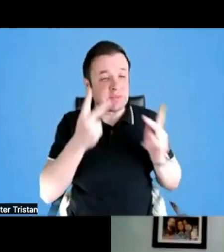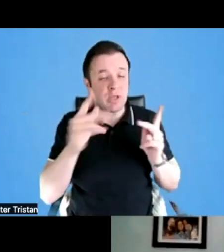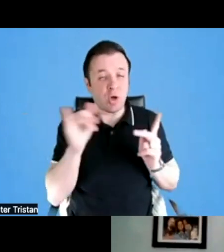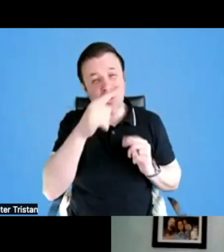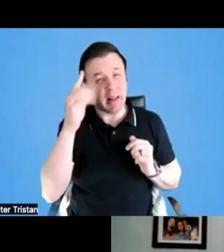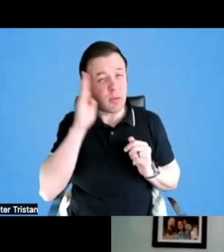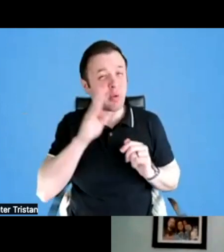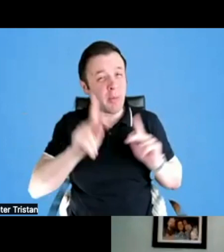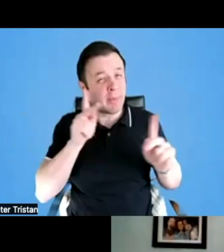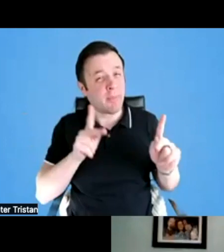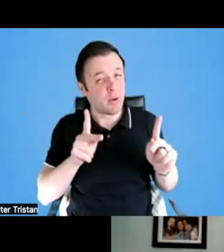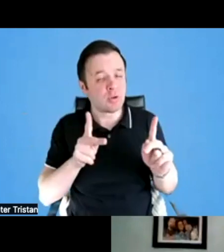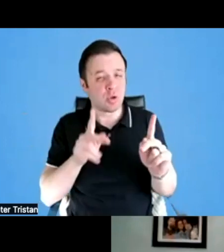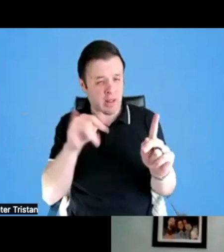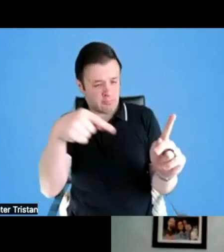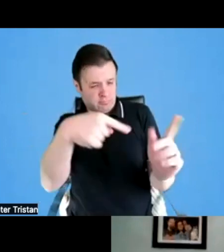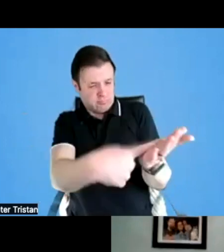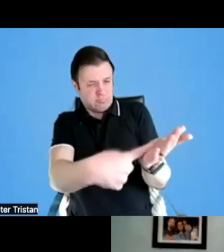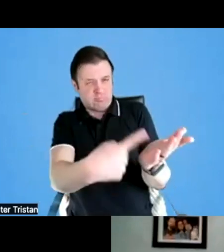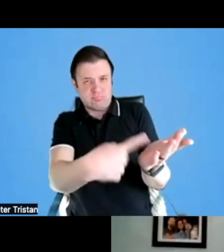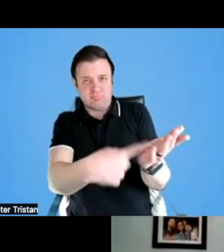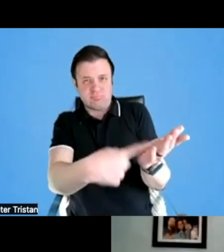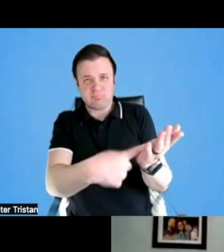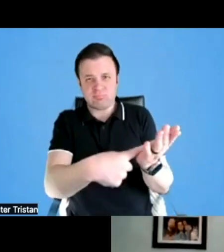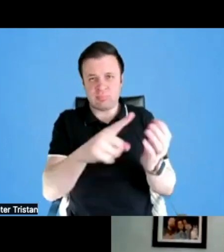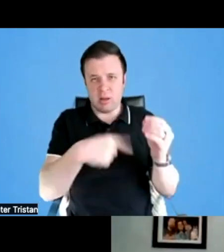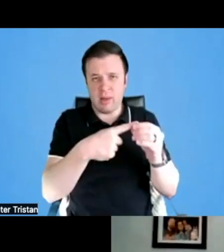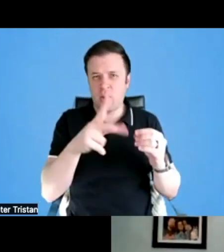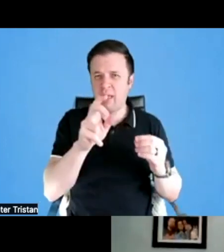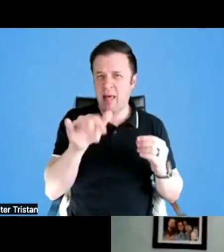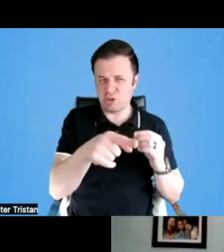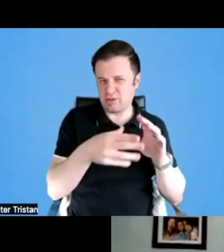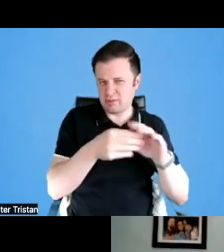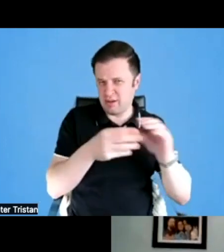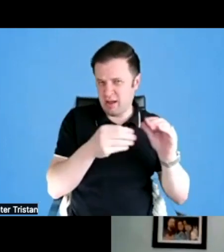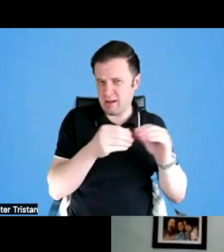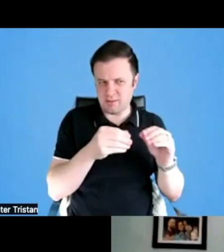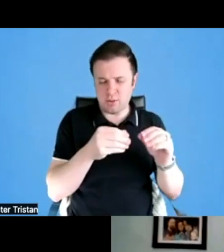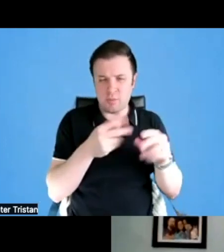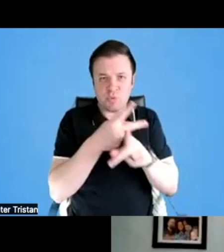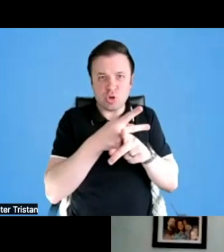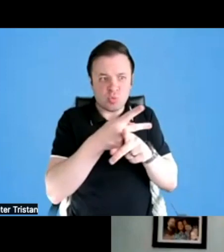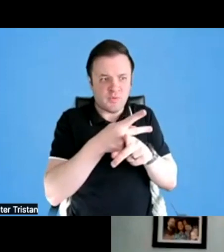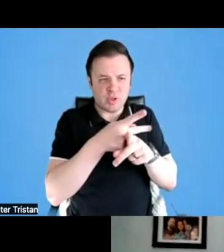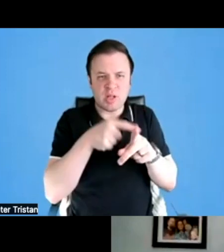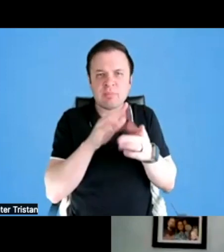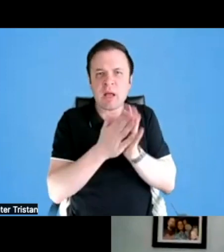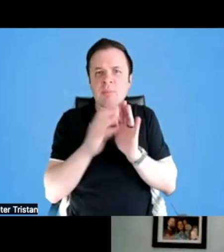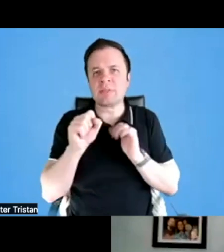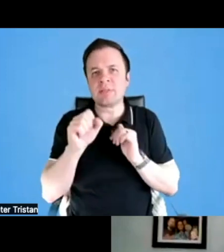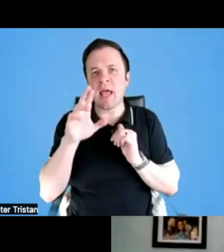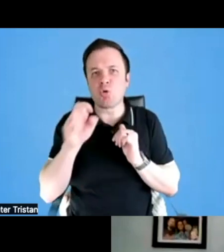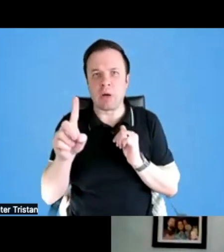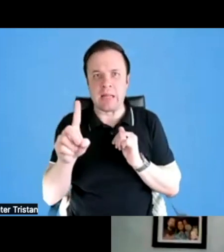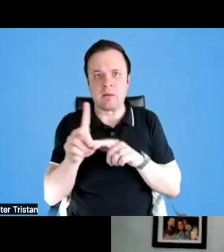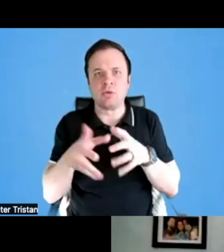So there's a conversation to be had in this space that Kelly is describing, that supervision becomes sacred, right? So much of what